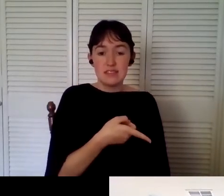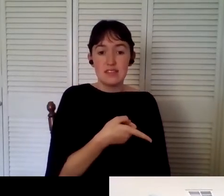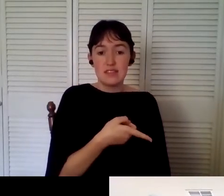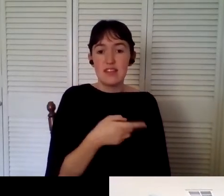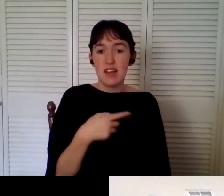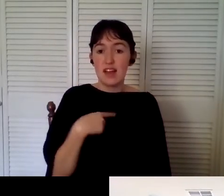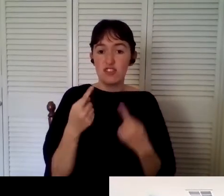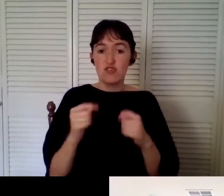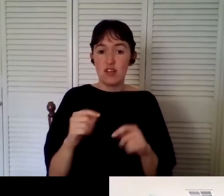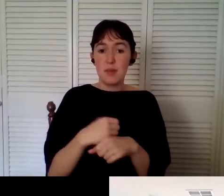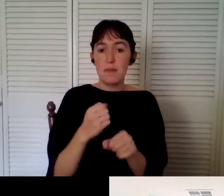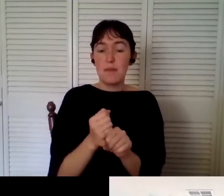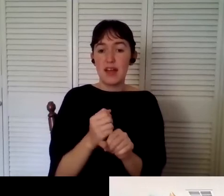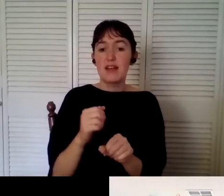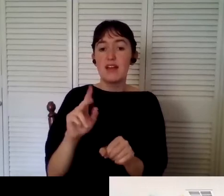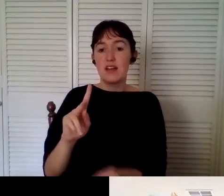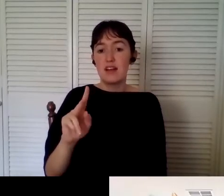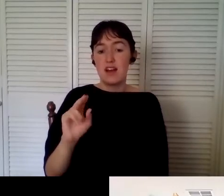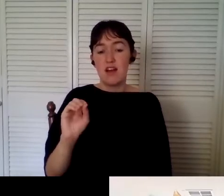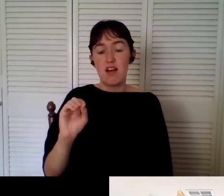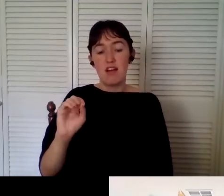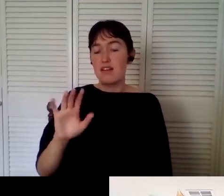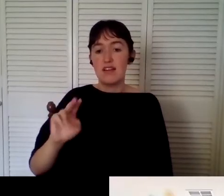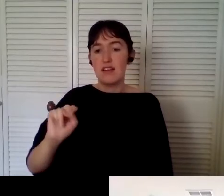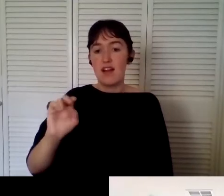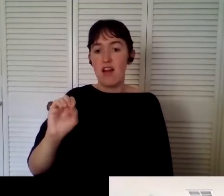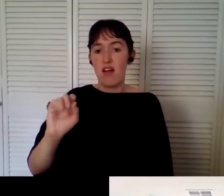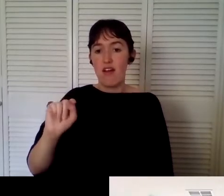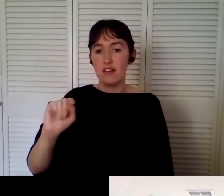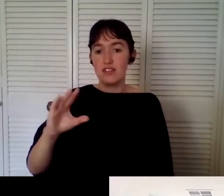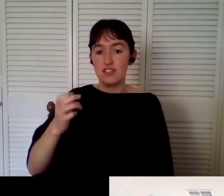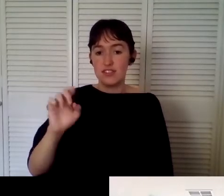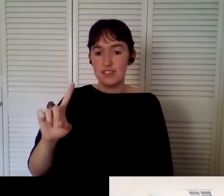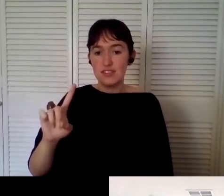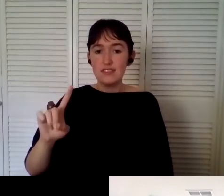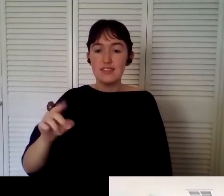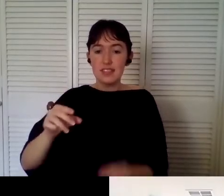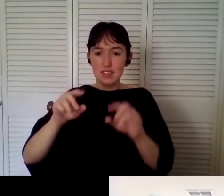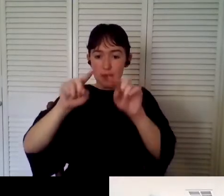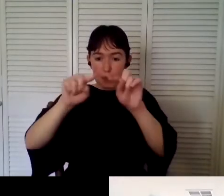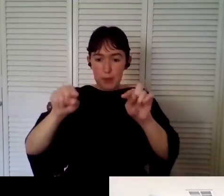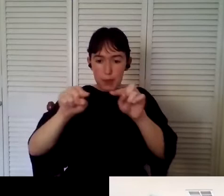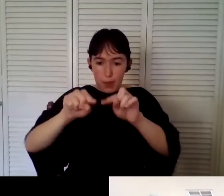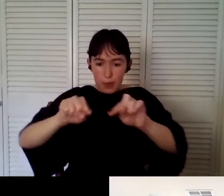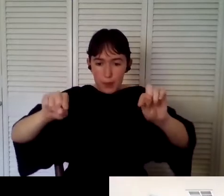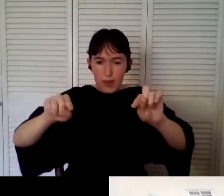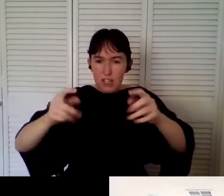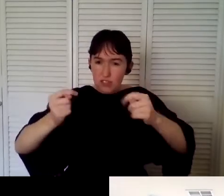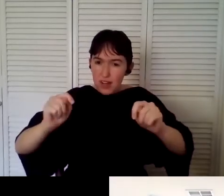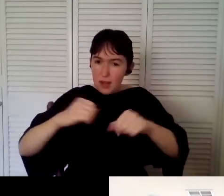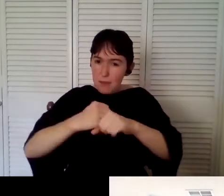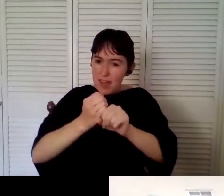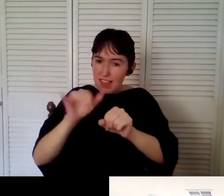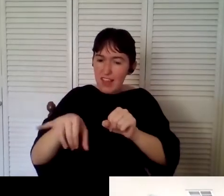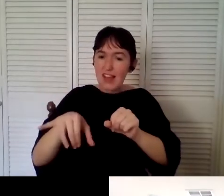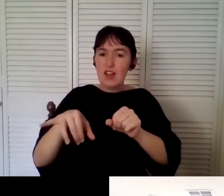a notched arrowhead, broke off the ear, and turned it into a stemmed arrowhead, which is probably exactly why